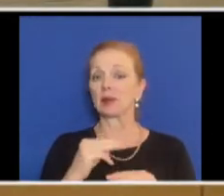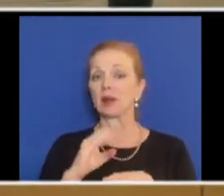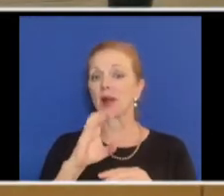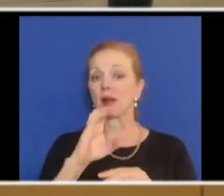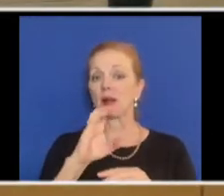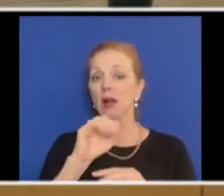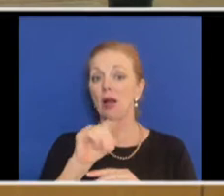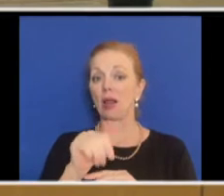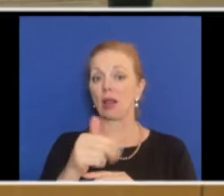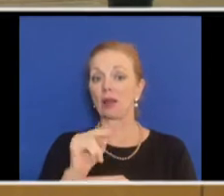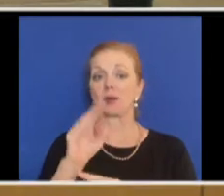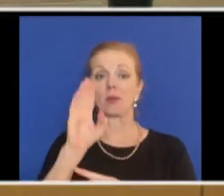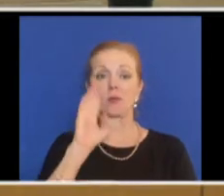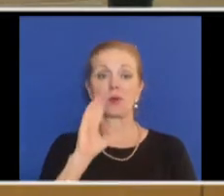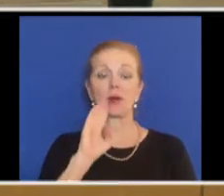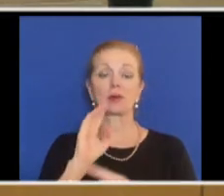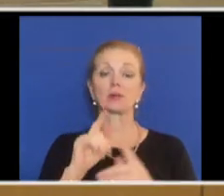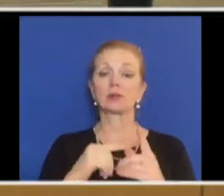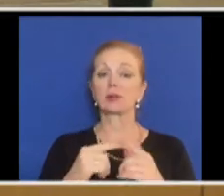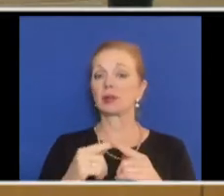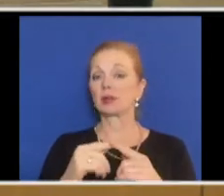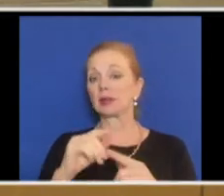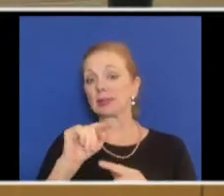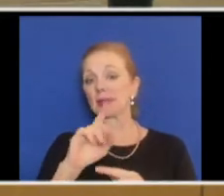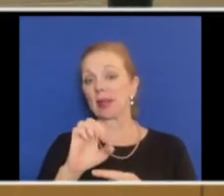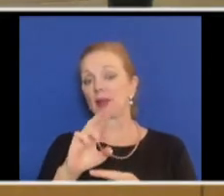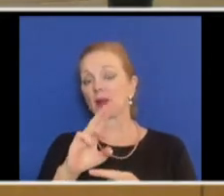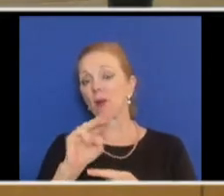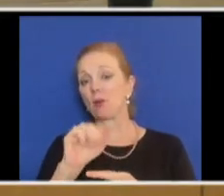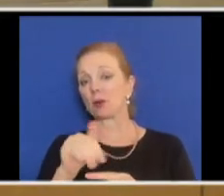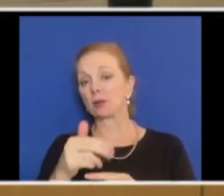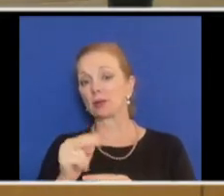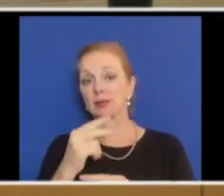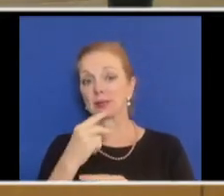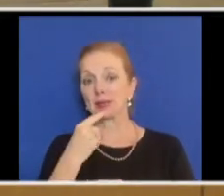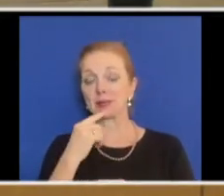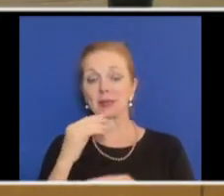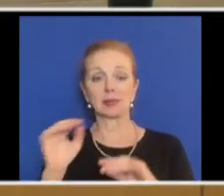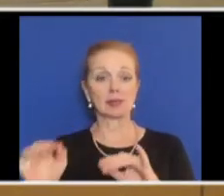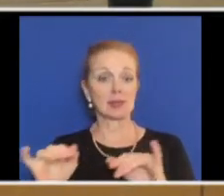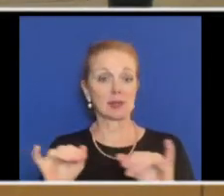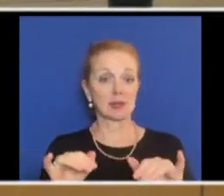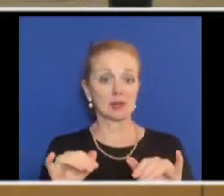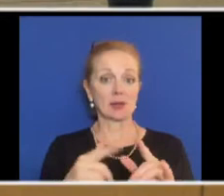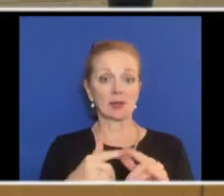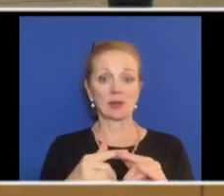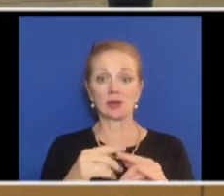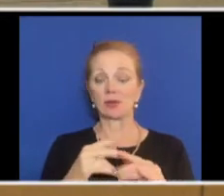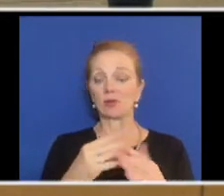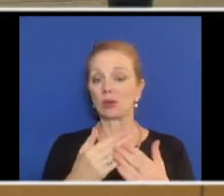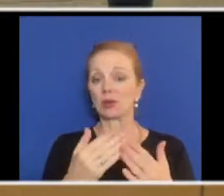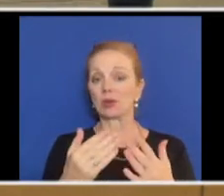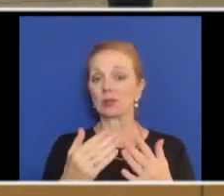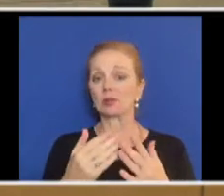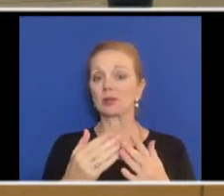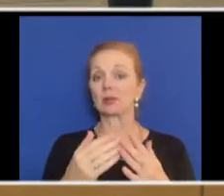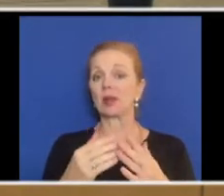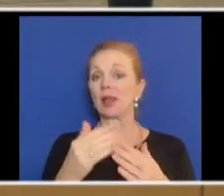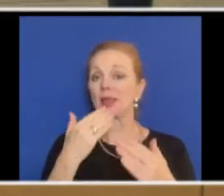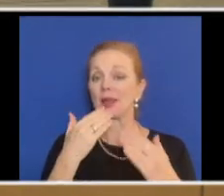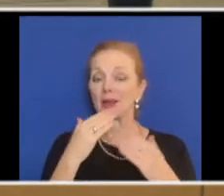on behalf of the petitioner Taylor Morrison as Dave mentioned this is similar to a similar product type if I can get our slides up thank